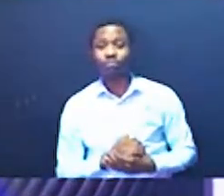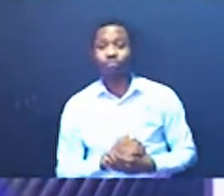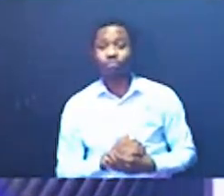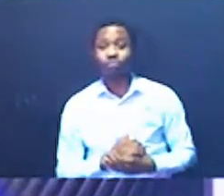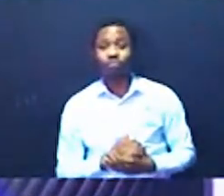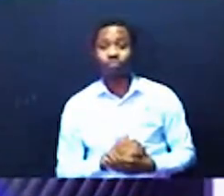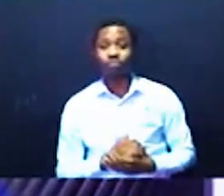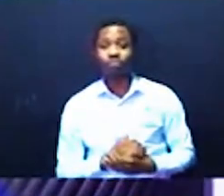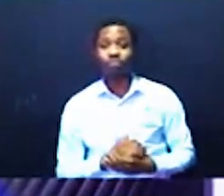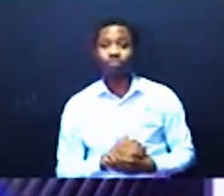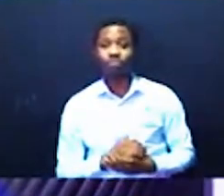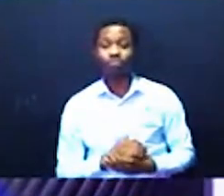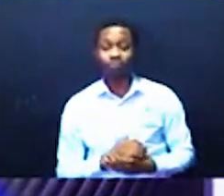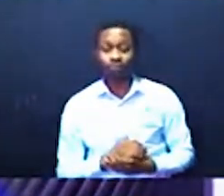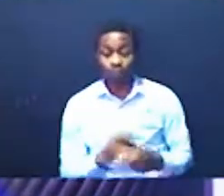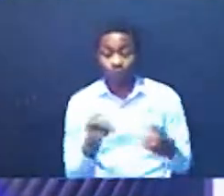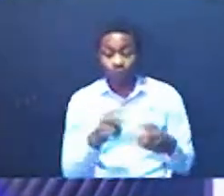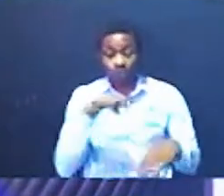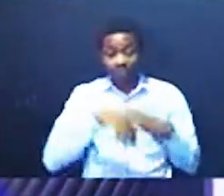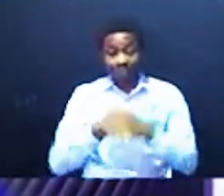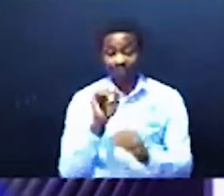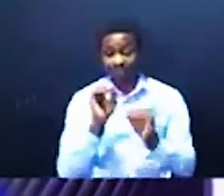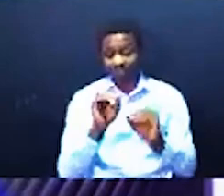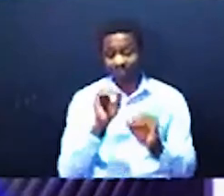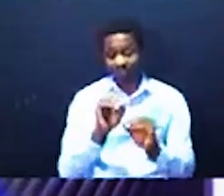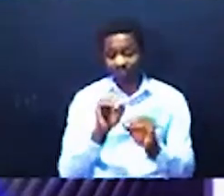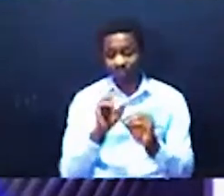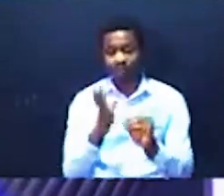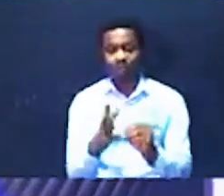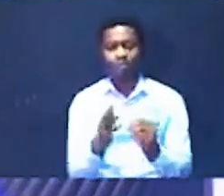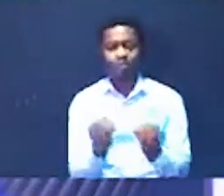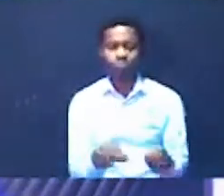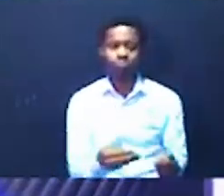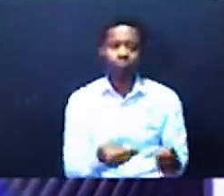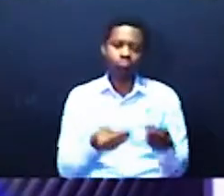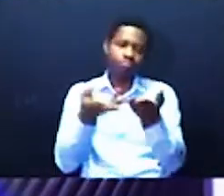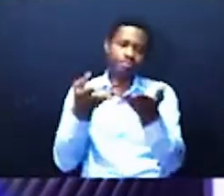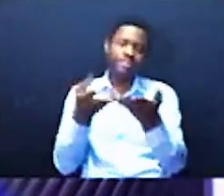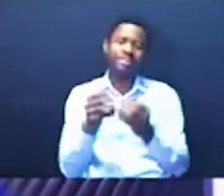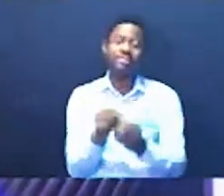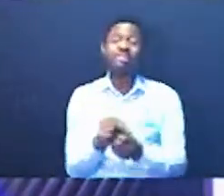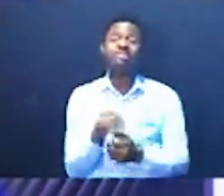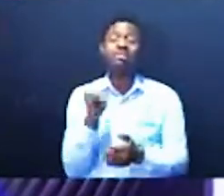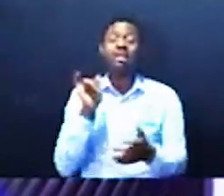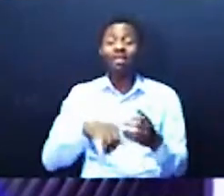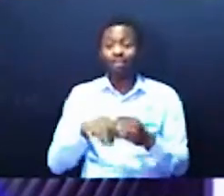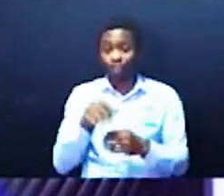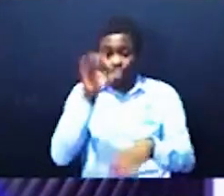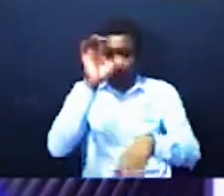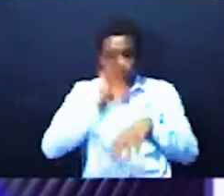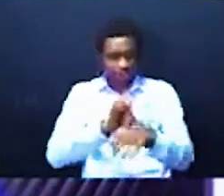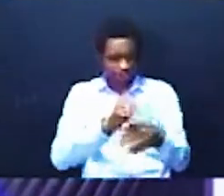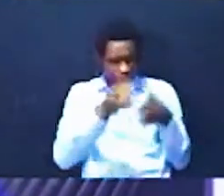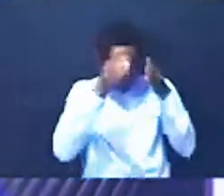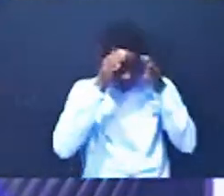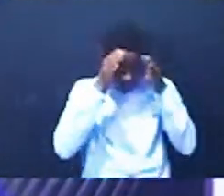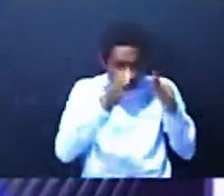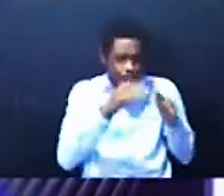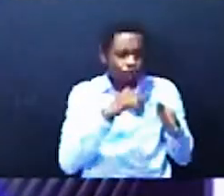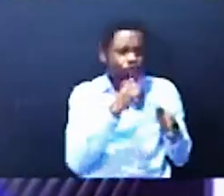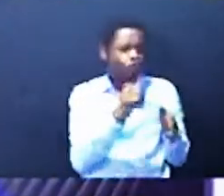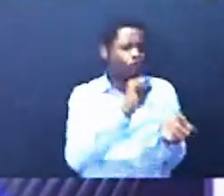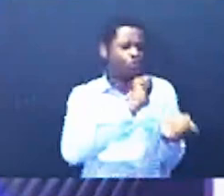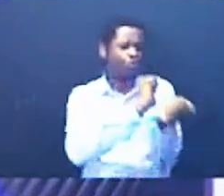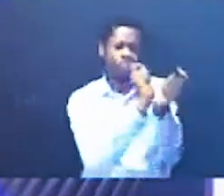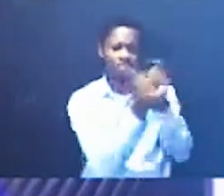this teaching, I want to bring to fore the fact that the focus of the church doesn't change despite the